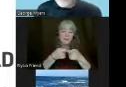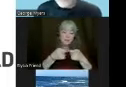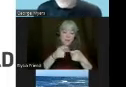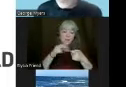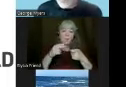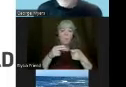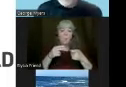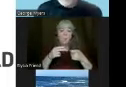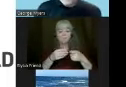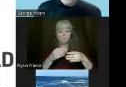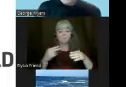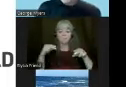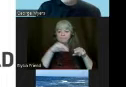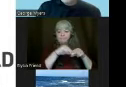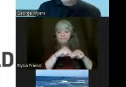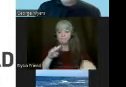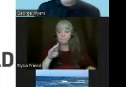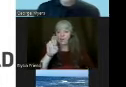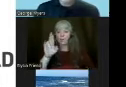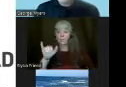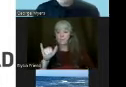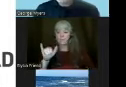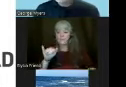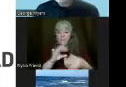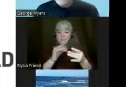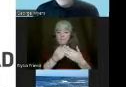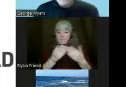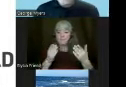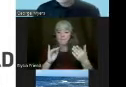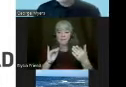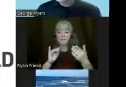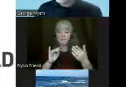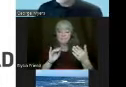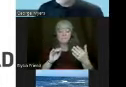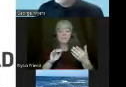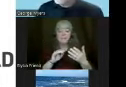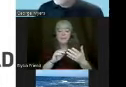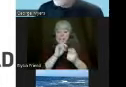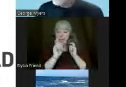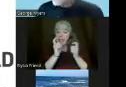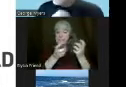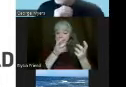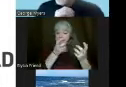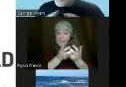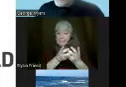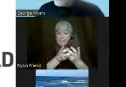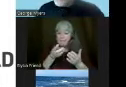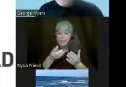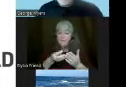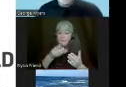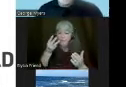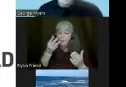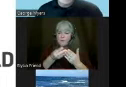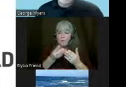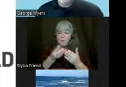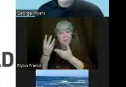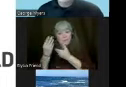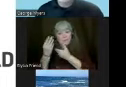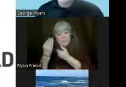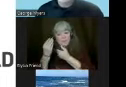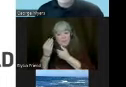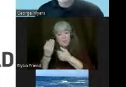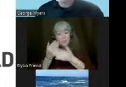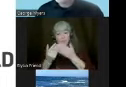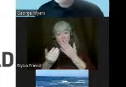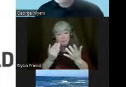battery operated at all. I mentioned things like an adaptive fork or even something like a pillow. So whatever it is, it's considered